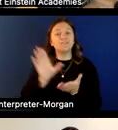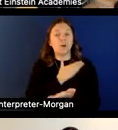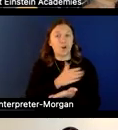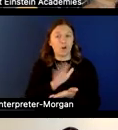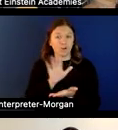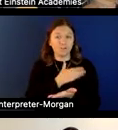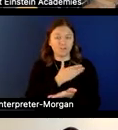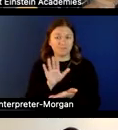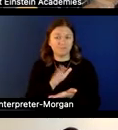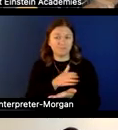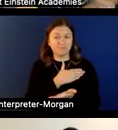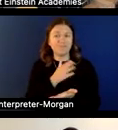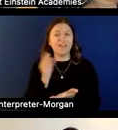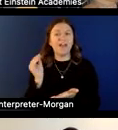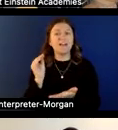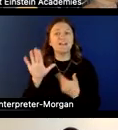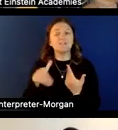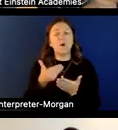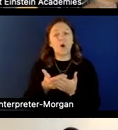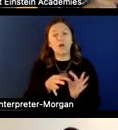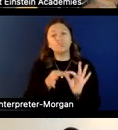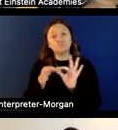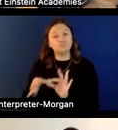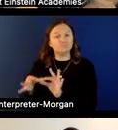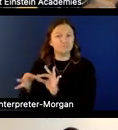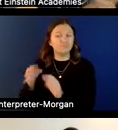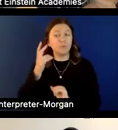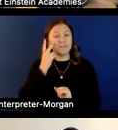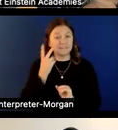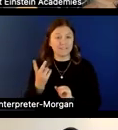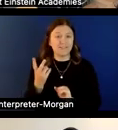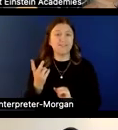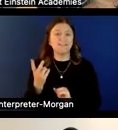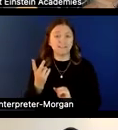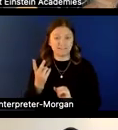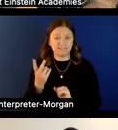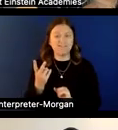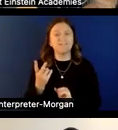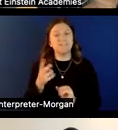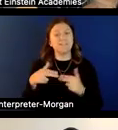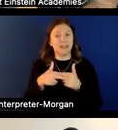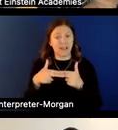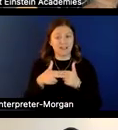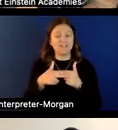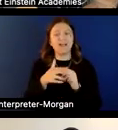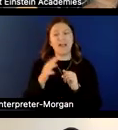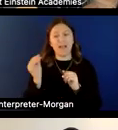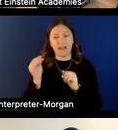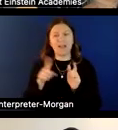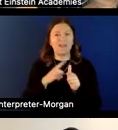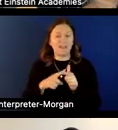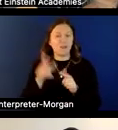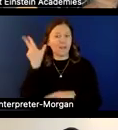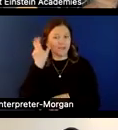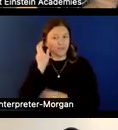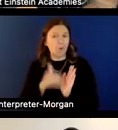And it's all linked, so you'll see that, you'll see those slides, and, then you can listen to her over and over again,